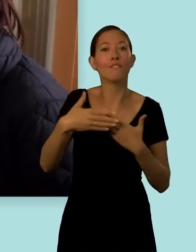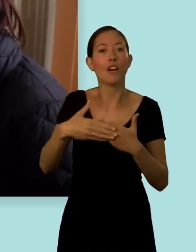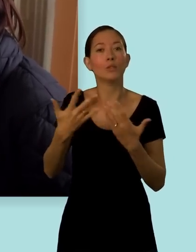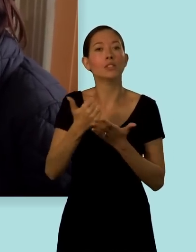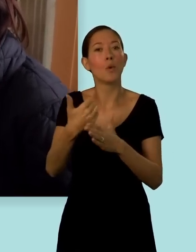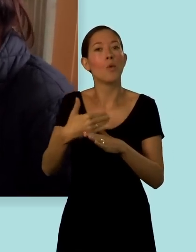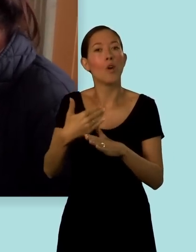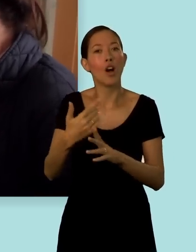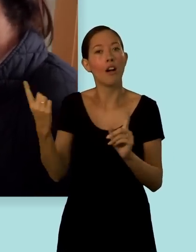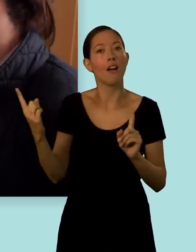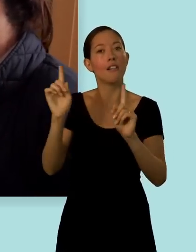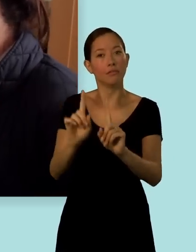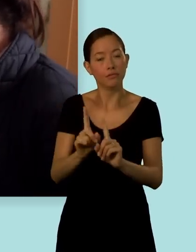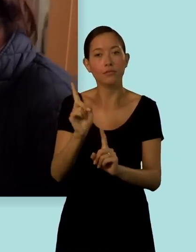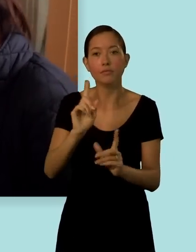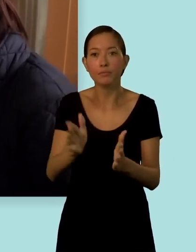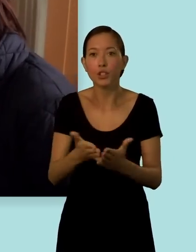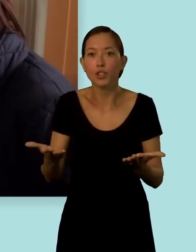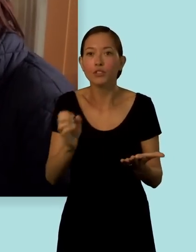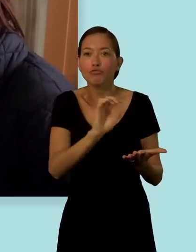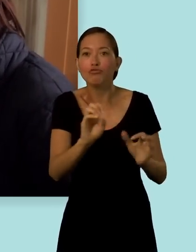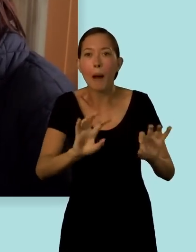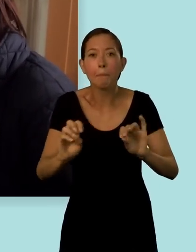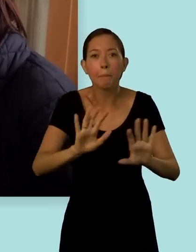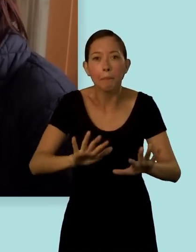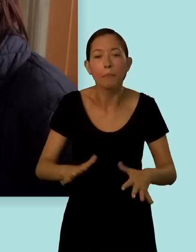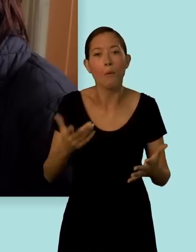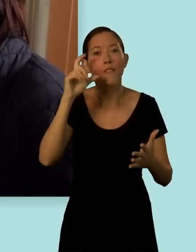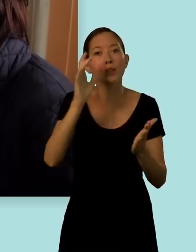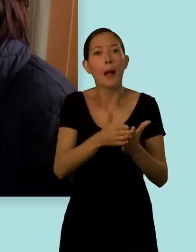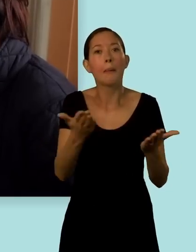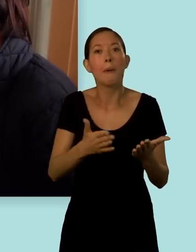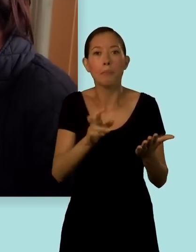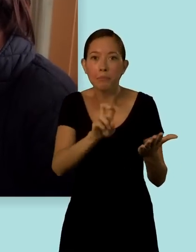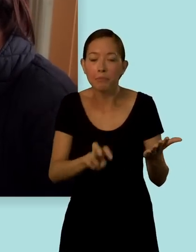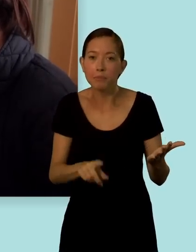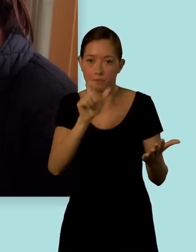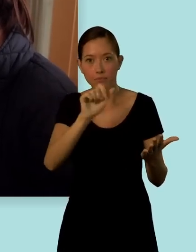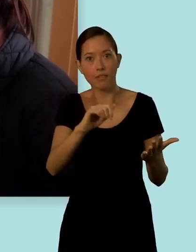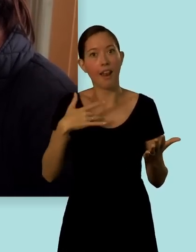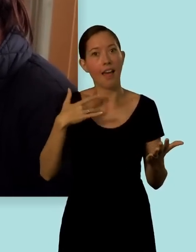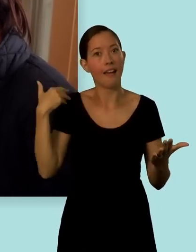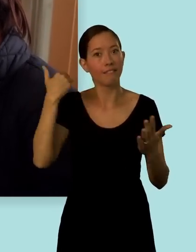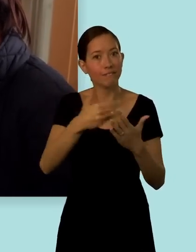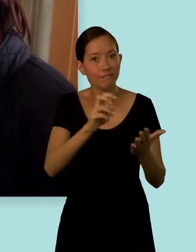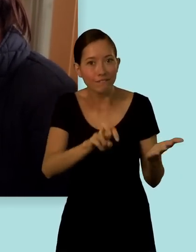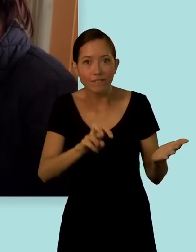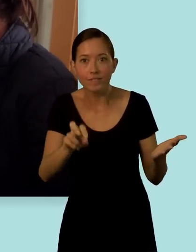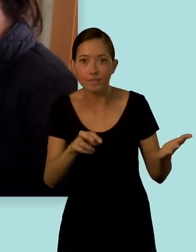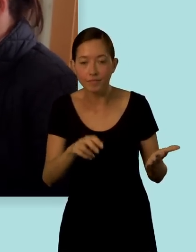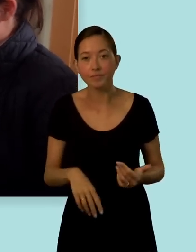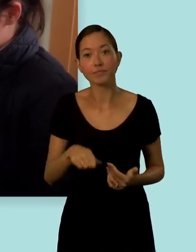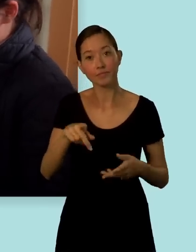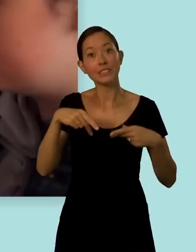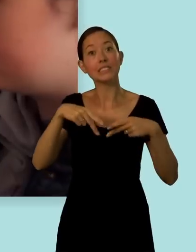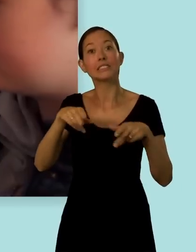family member, friend or support worker. A scrapbook or photo album is used to record details of the person's life.